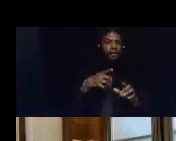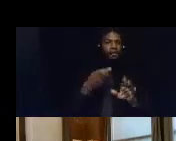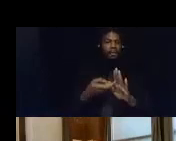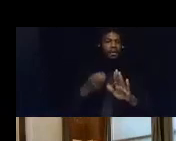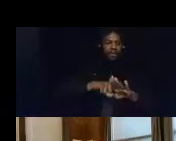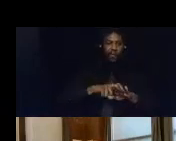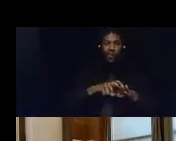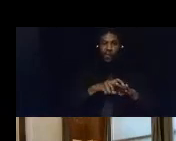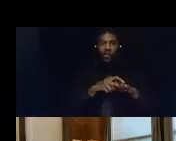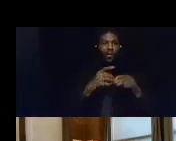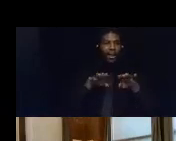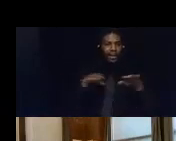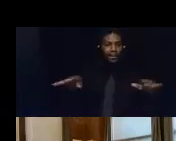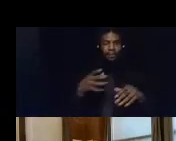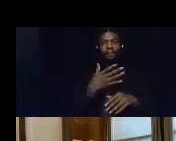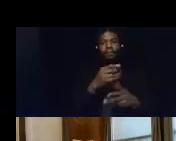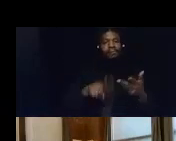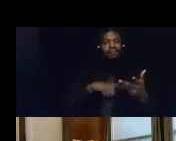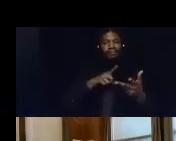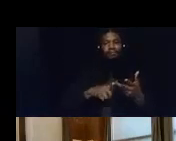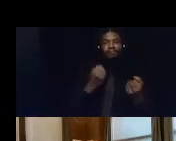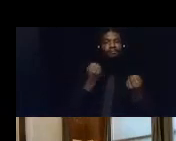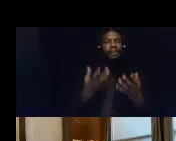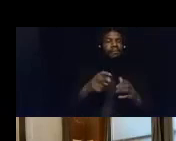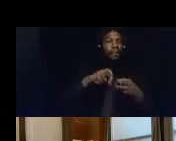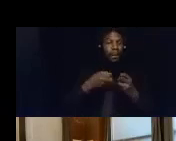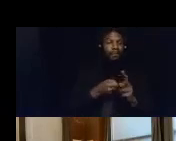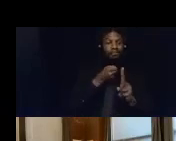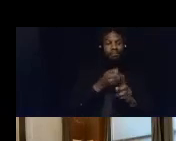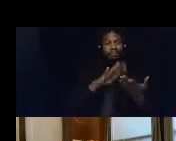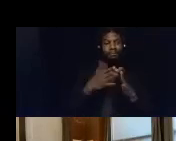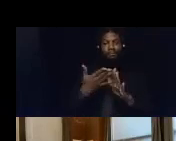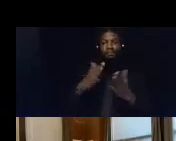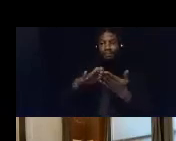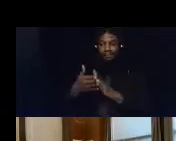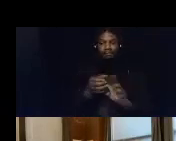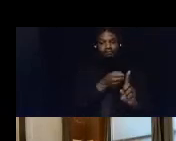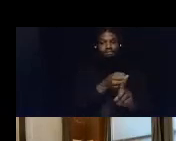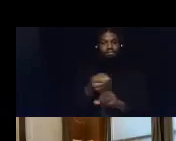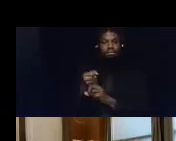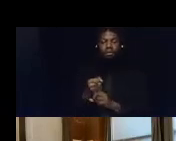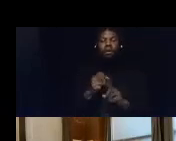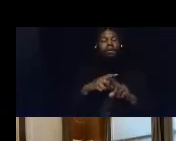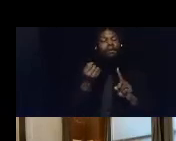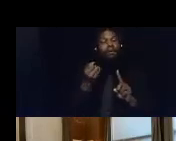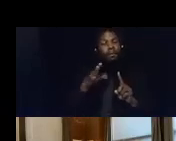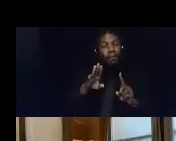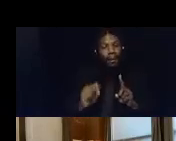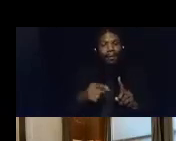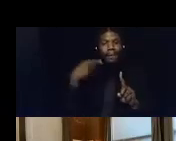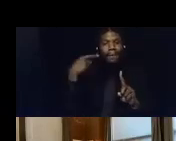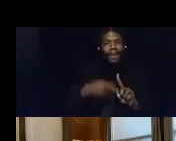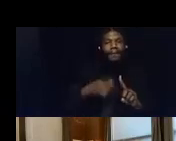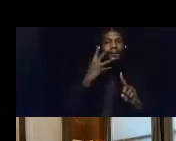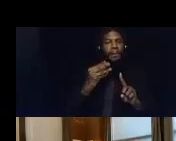contemporary issues affecting many different communities, but the specific experiences that I'm referring to in my work range from